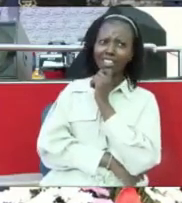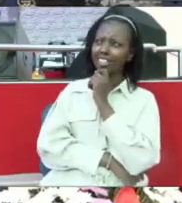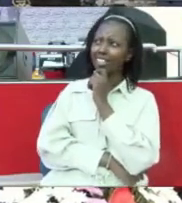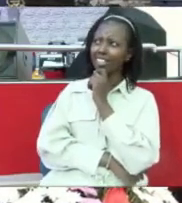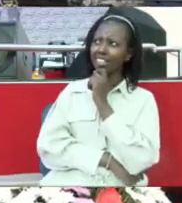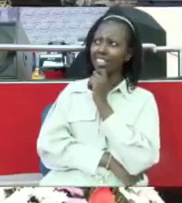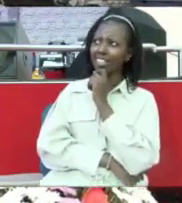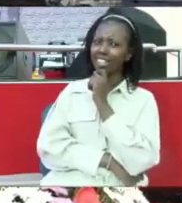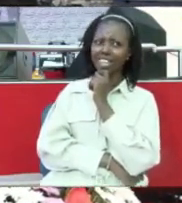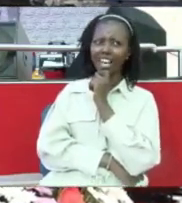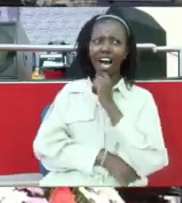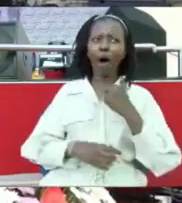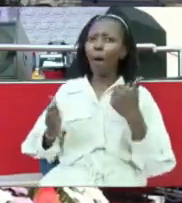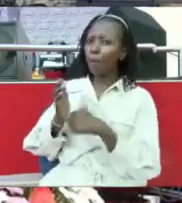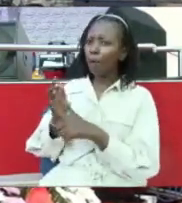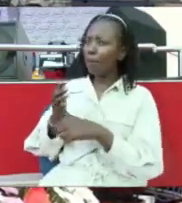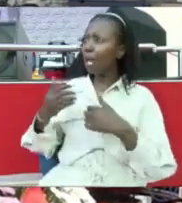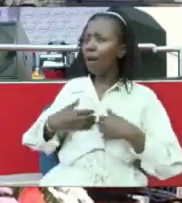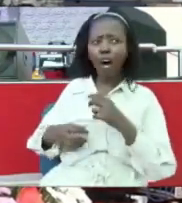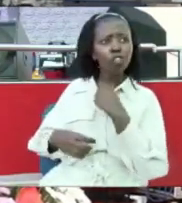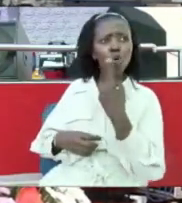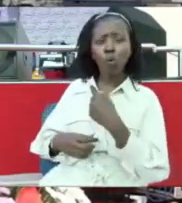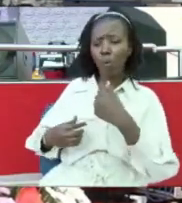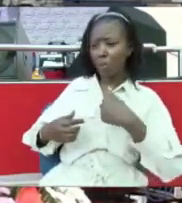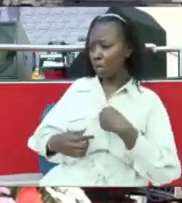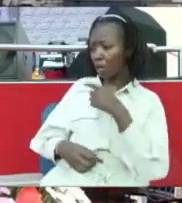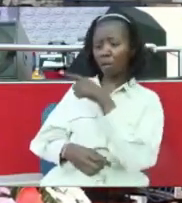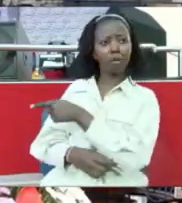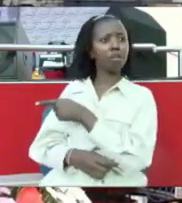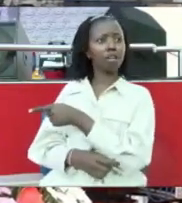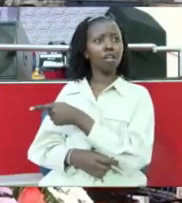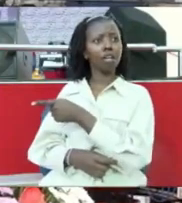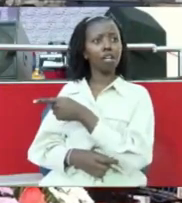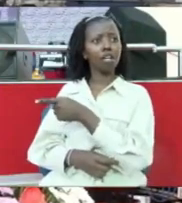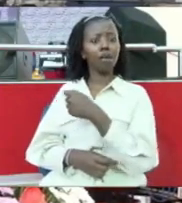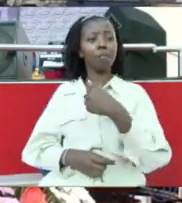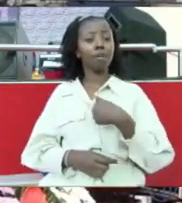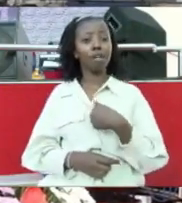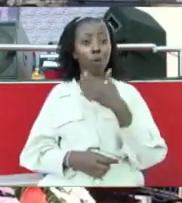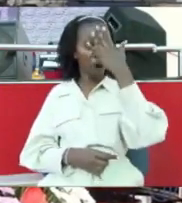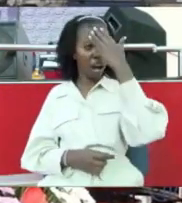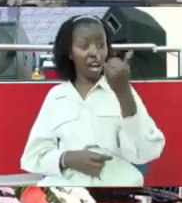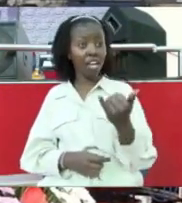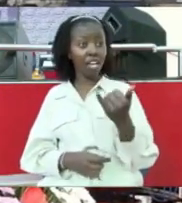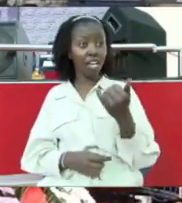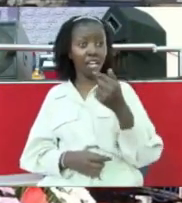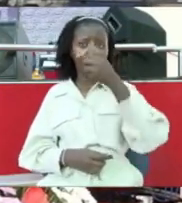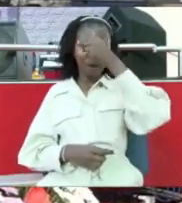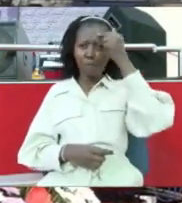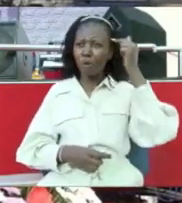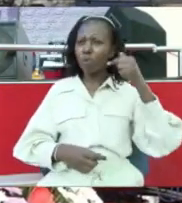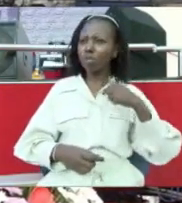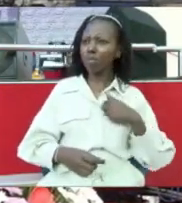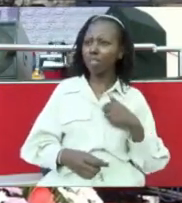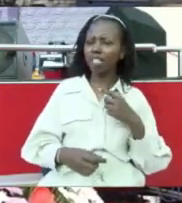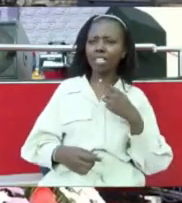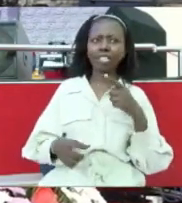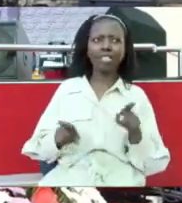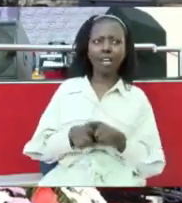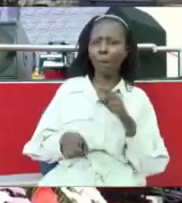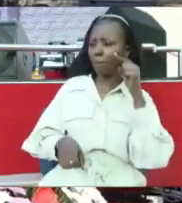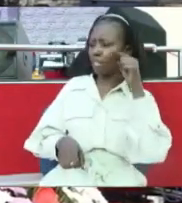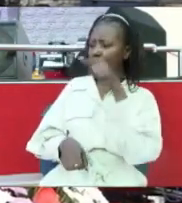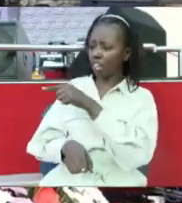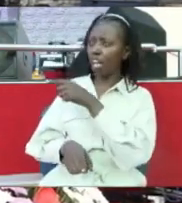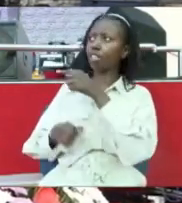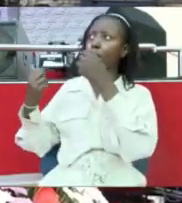Now who has a problem, me or him? Nani akona shida? Ni wewe ama mimi? Why? Kwa nini? Because I'm judging him. Kwa sababu